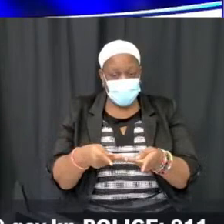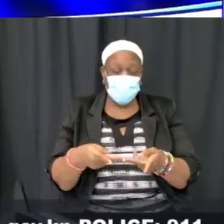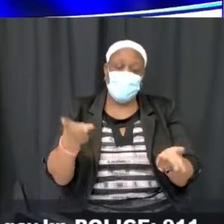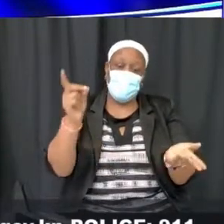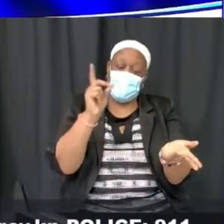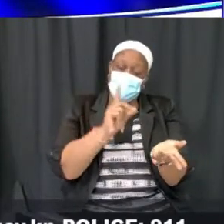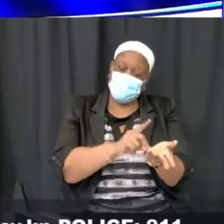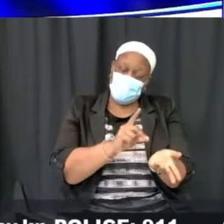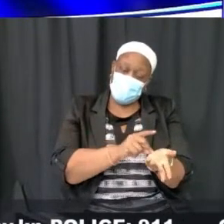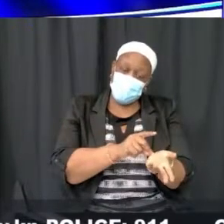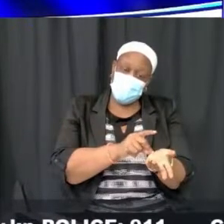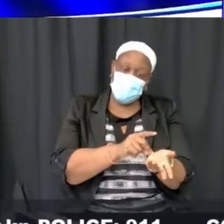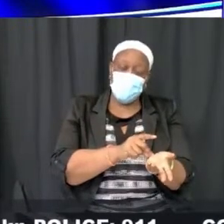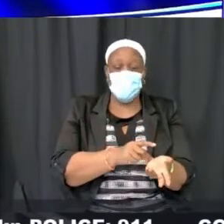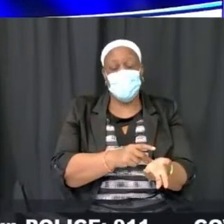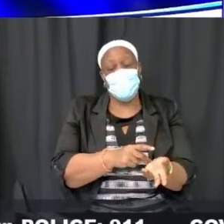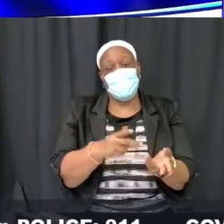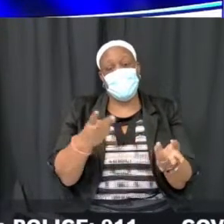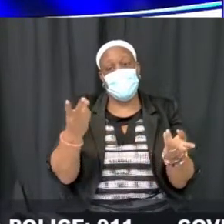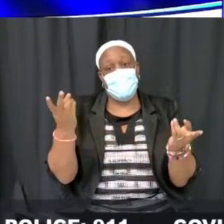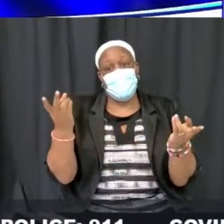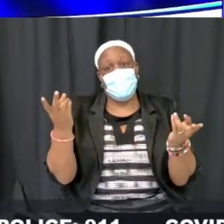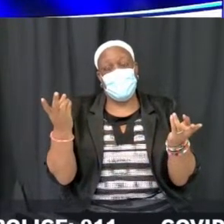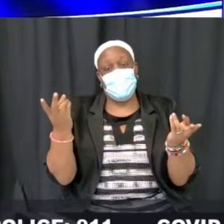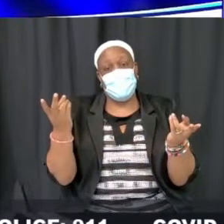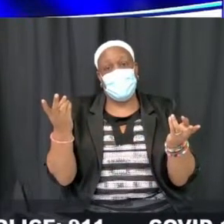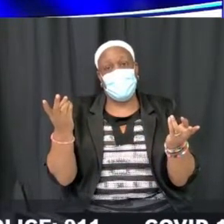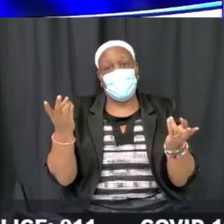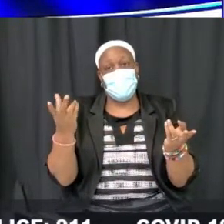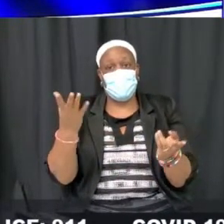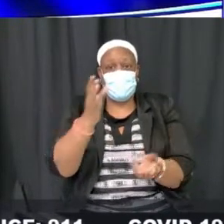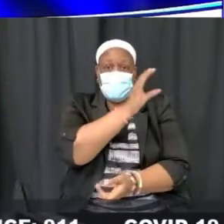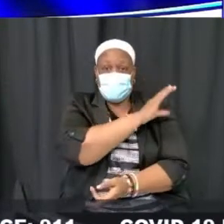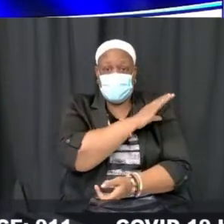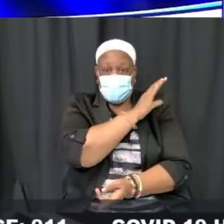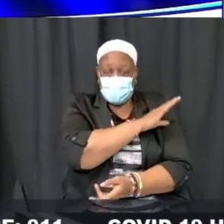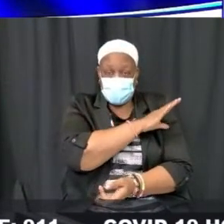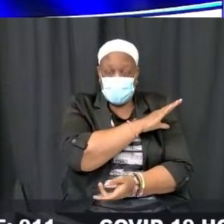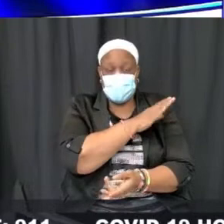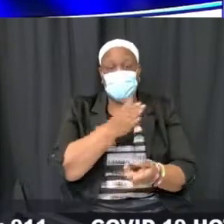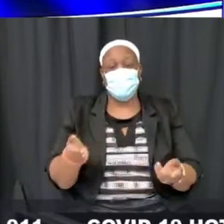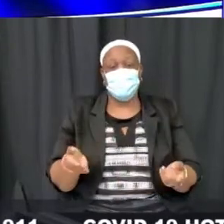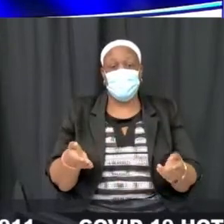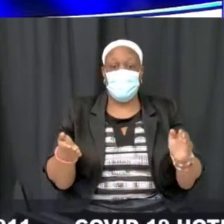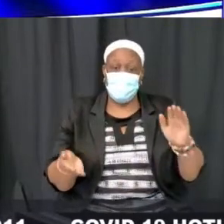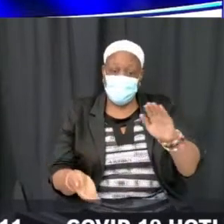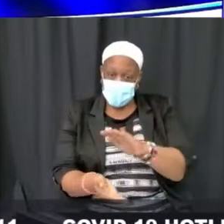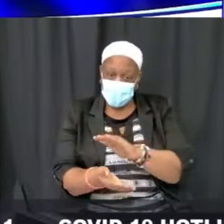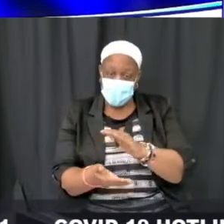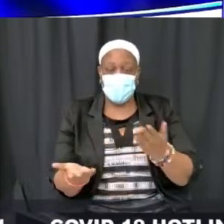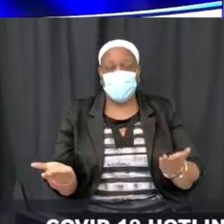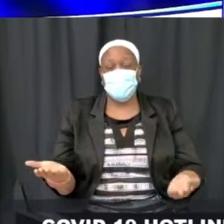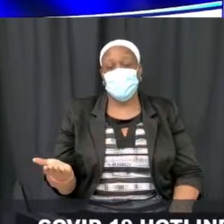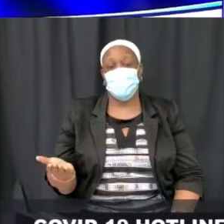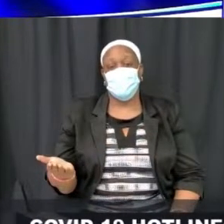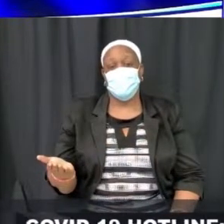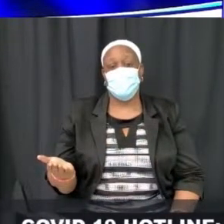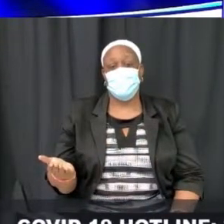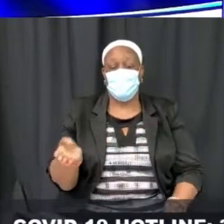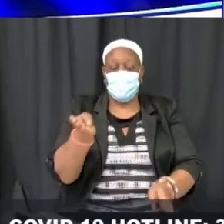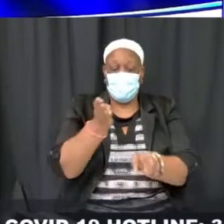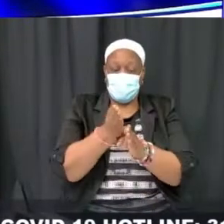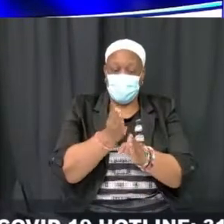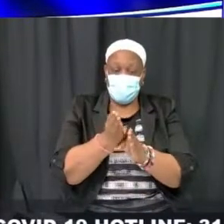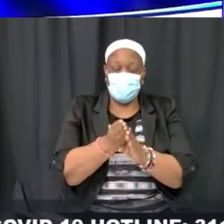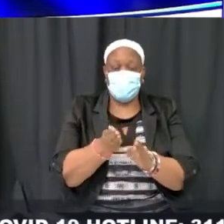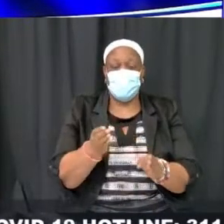doctors' offices, health centers and vaccination centers, banks and credit unions, motor omnibuses